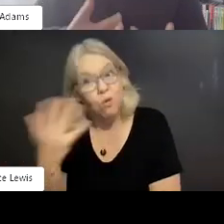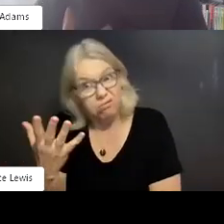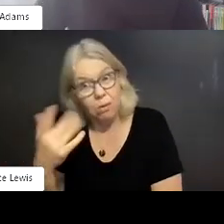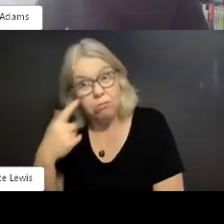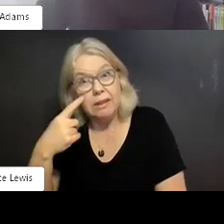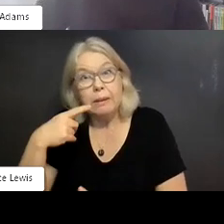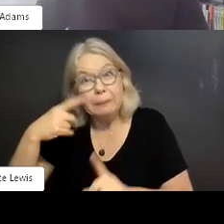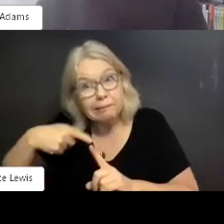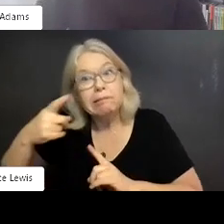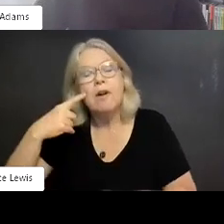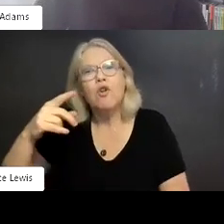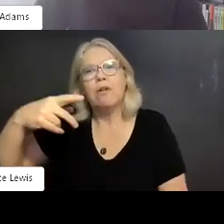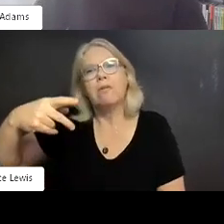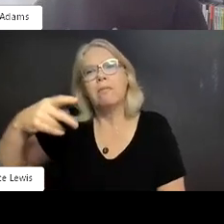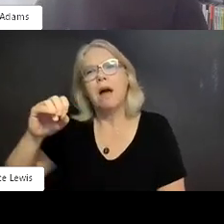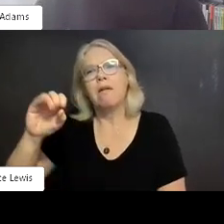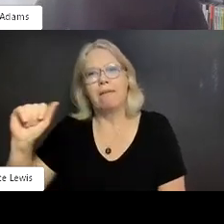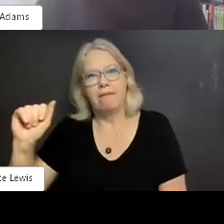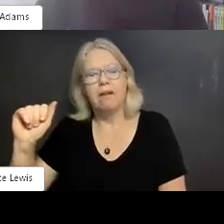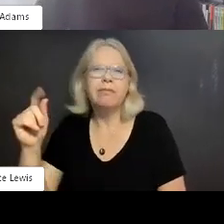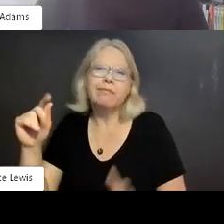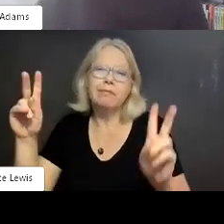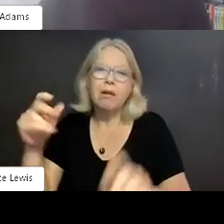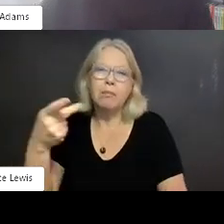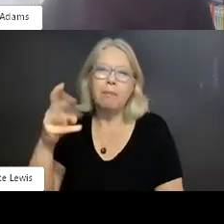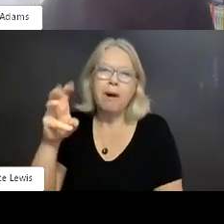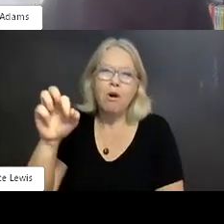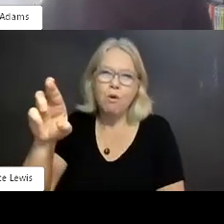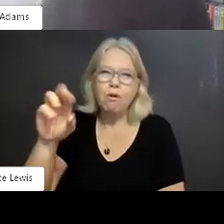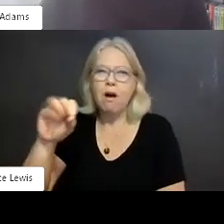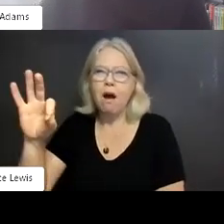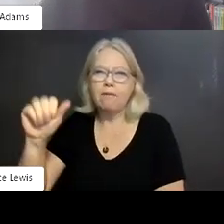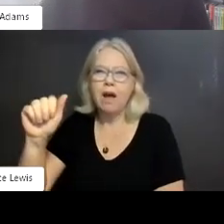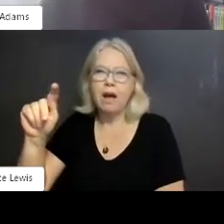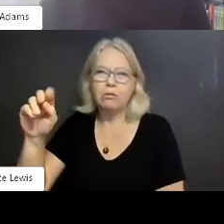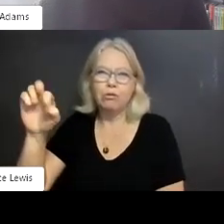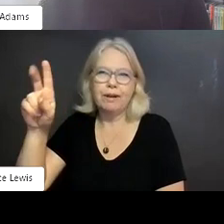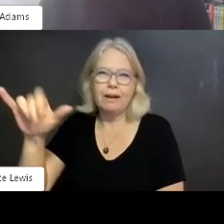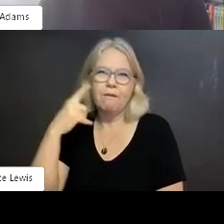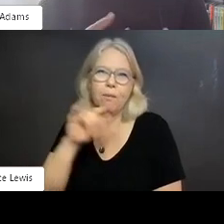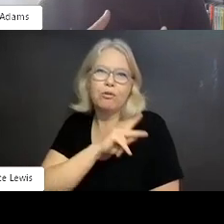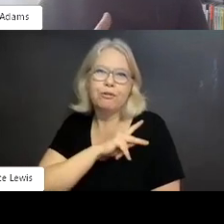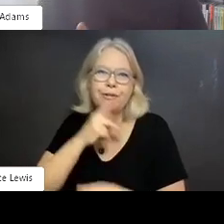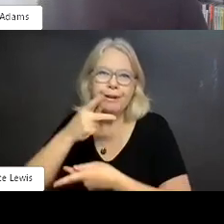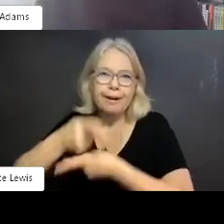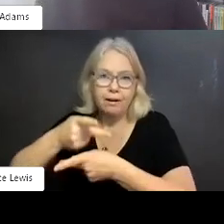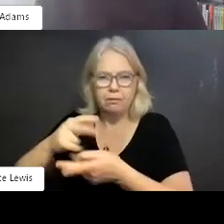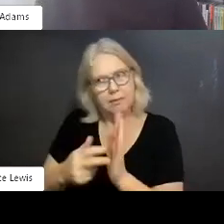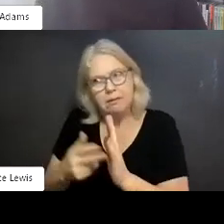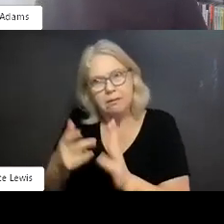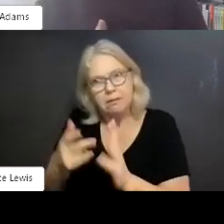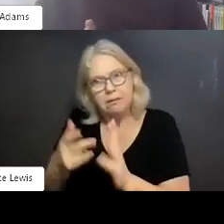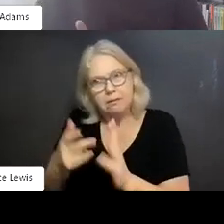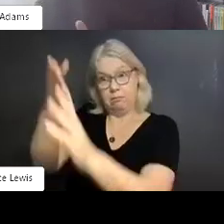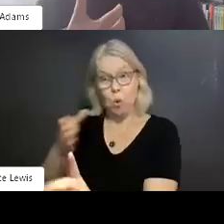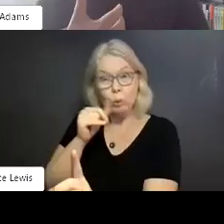for personal care is a legal document that gives someone the power to make decisions about your personal care. So when we think of someone with